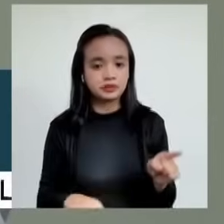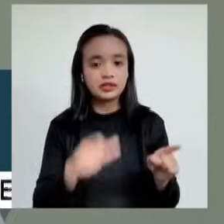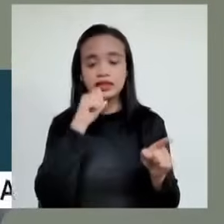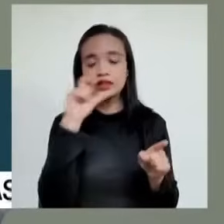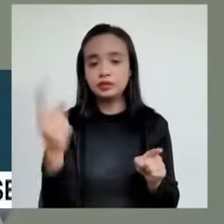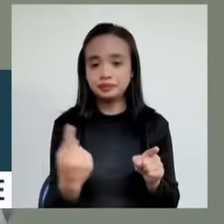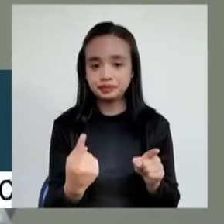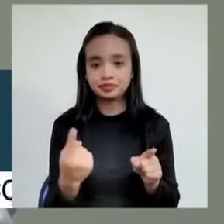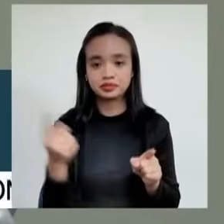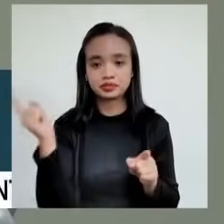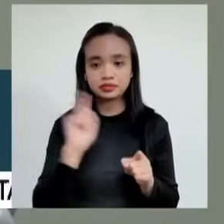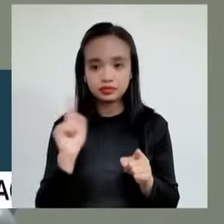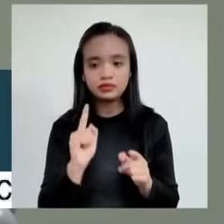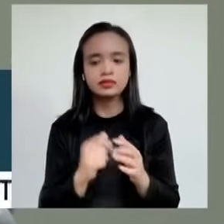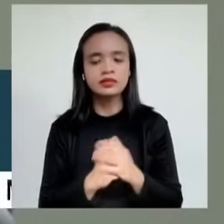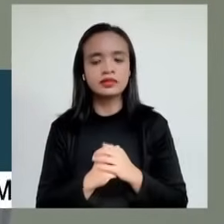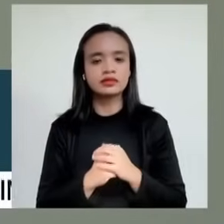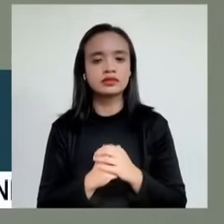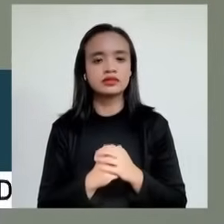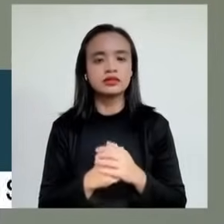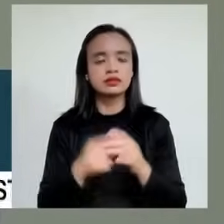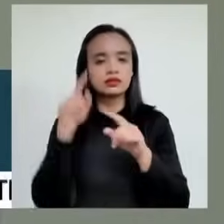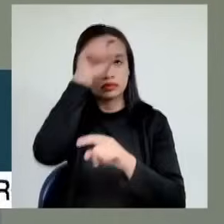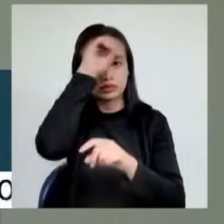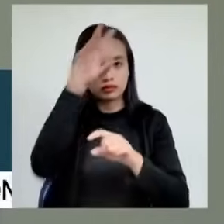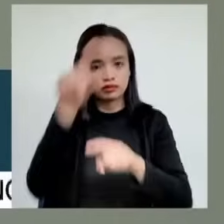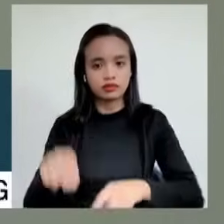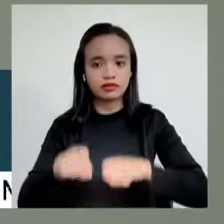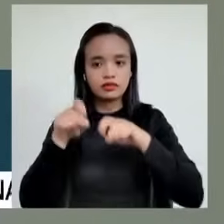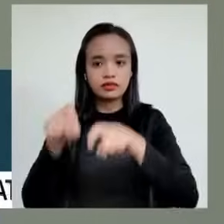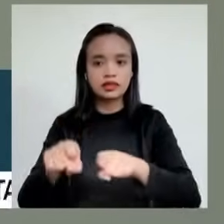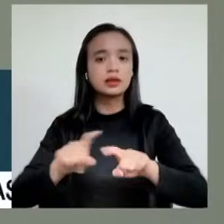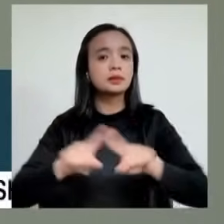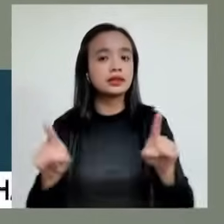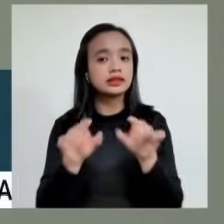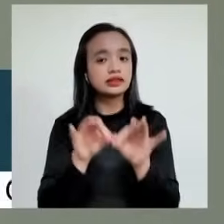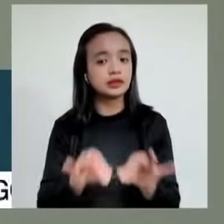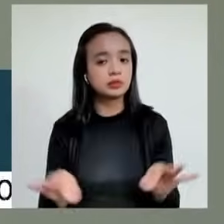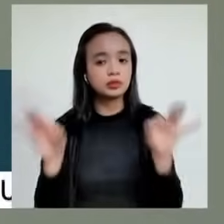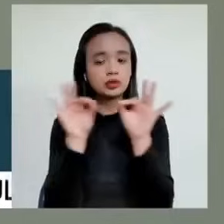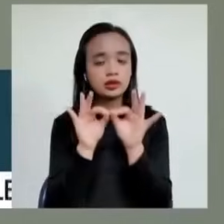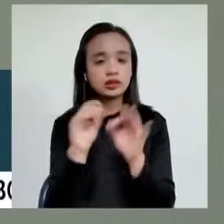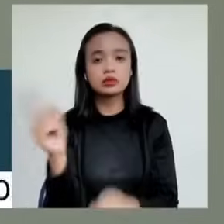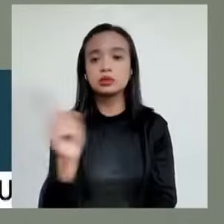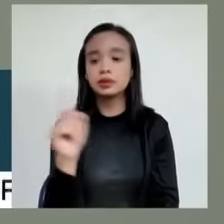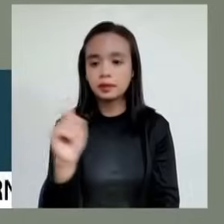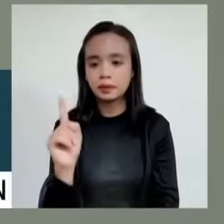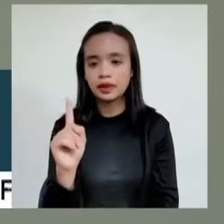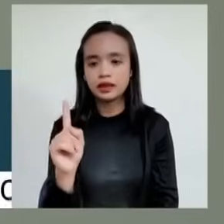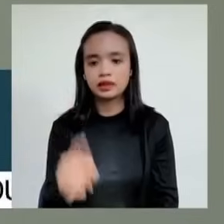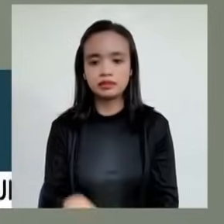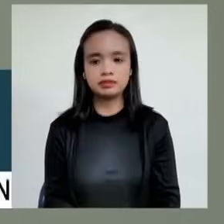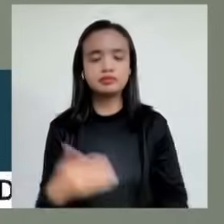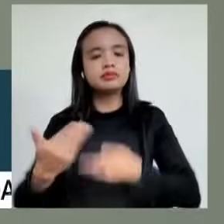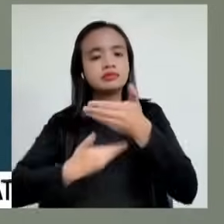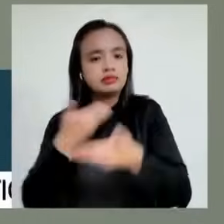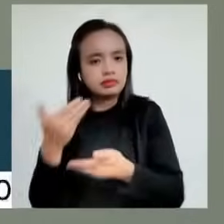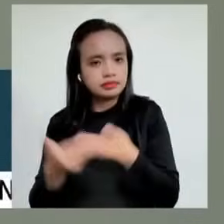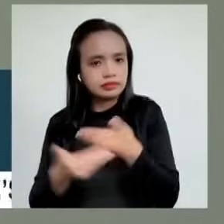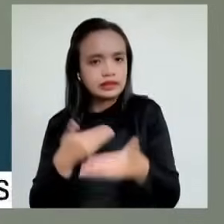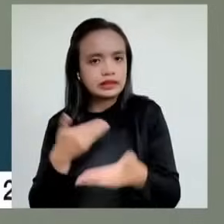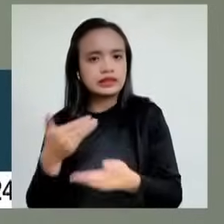raw mining ores, but importantly, also processing, in